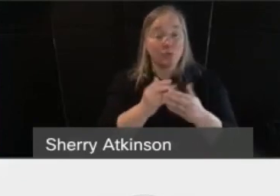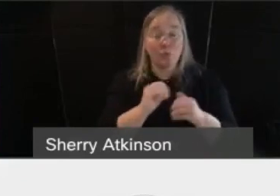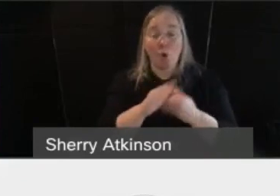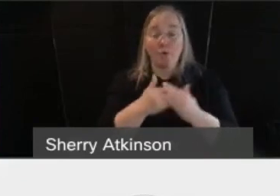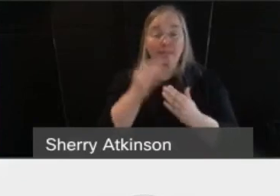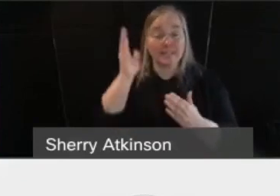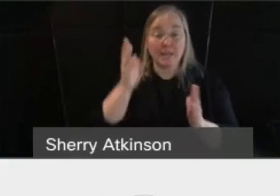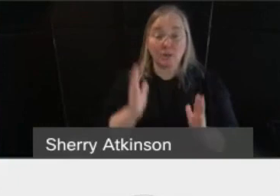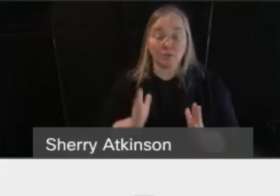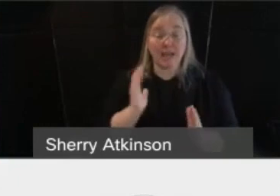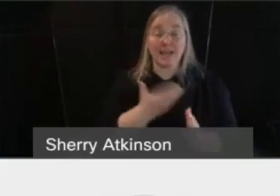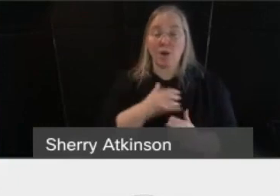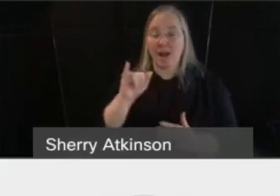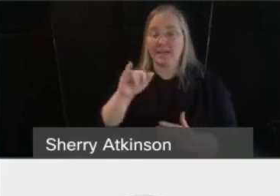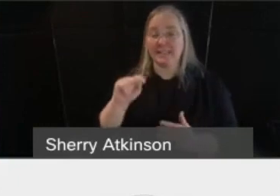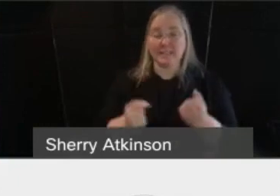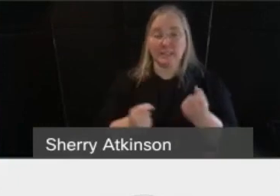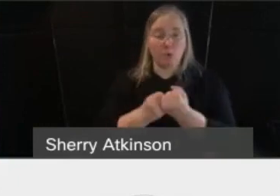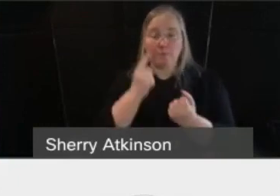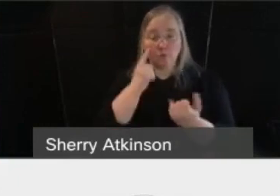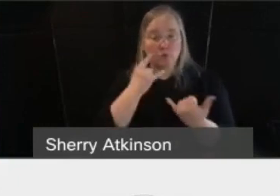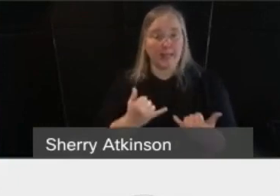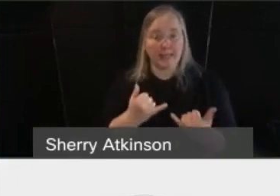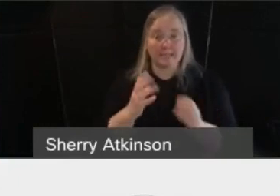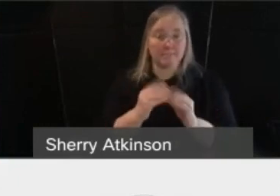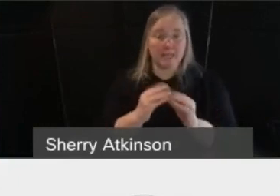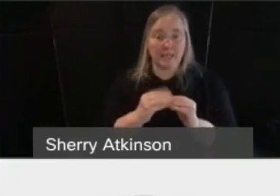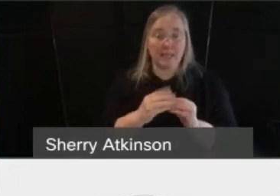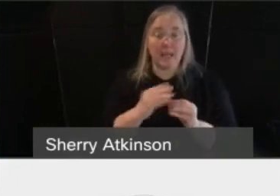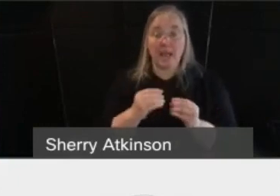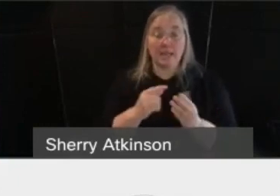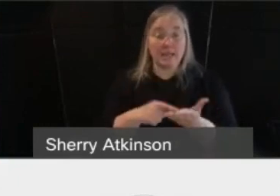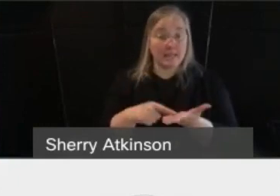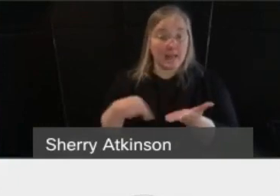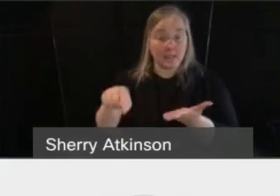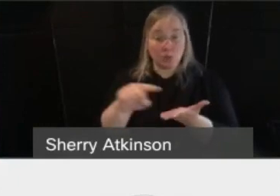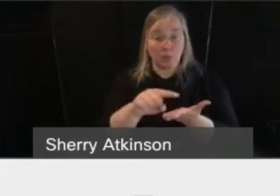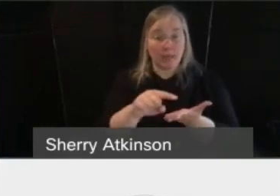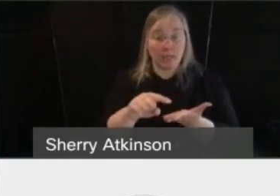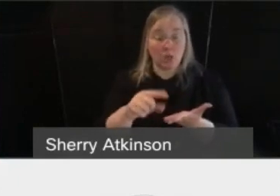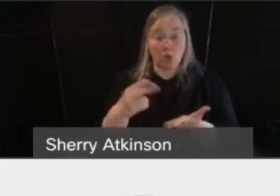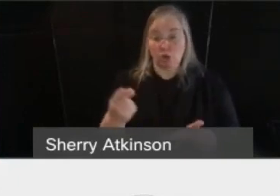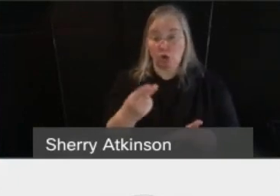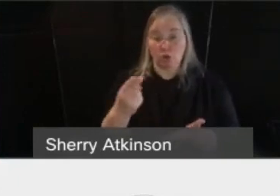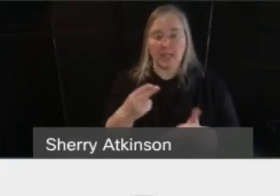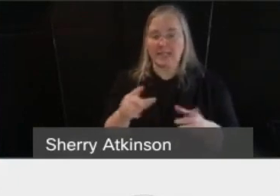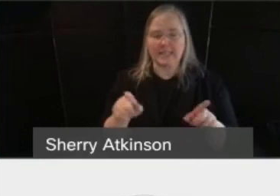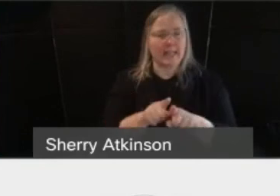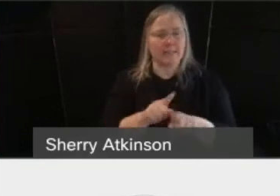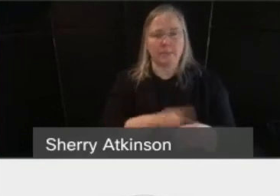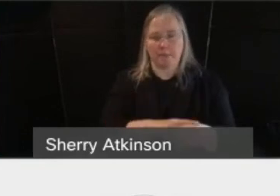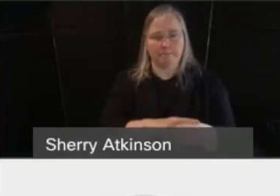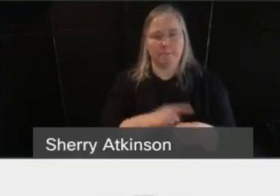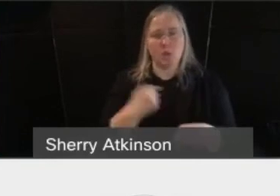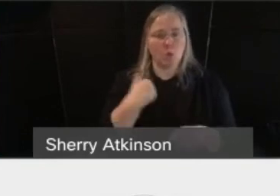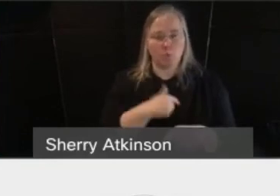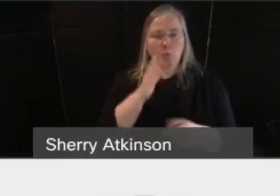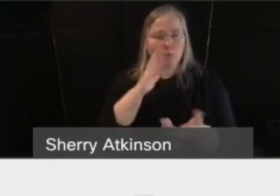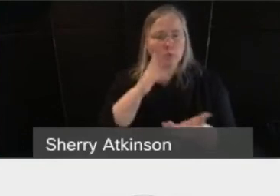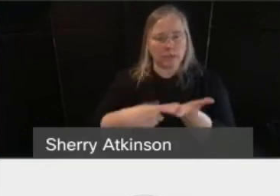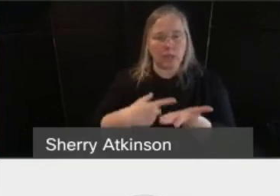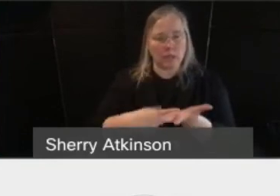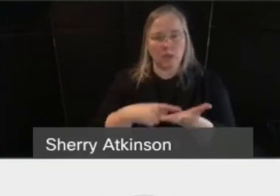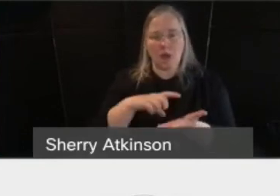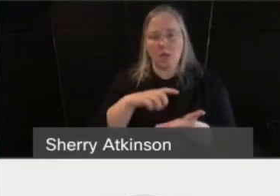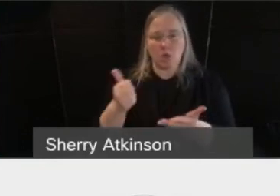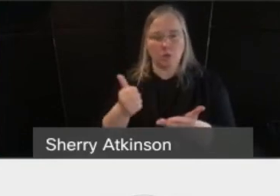also our IT support for today's meeting. And next week, Thursday, same time, we will discuss another